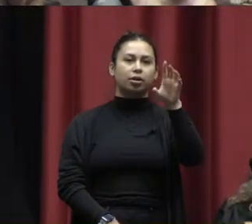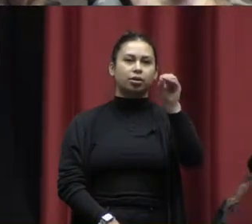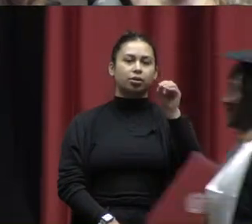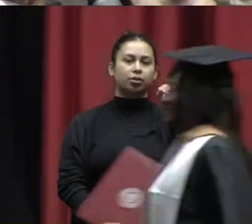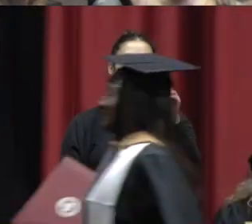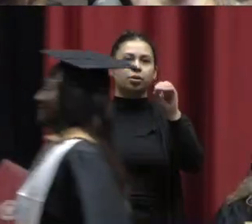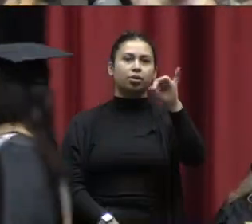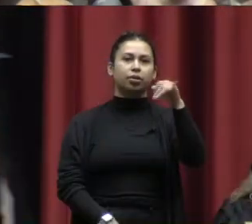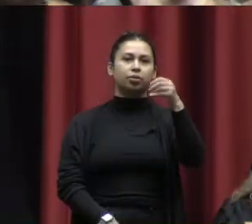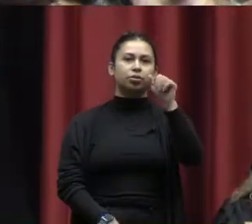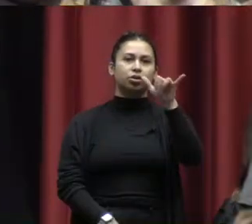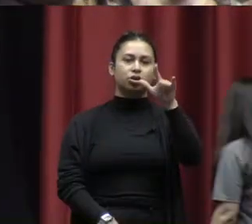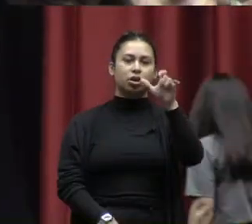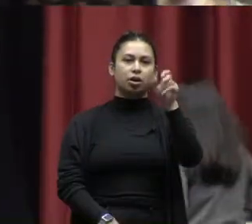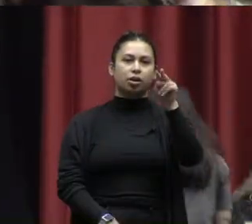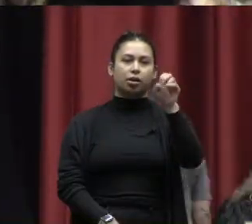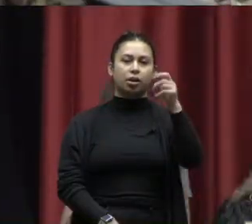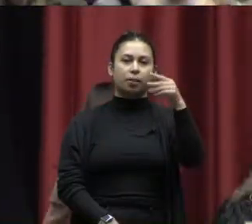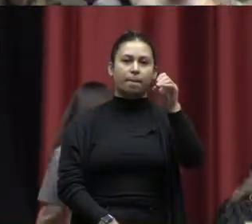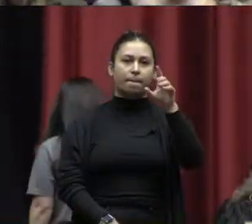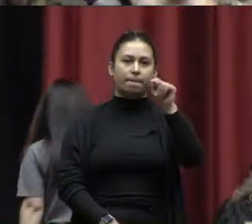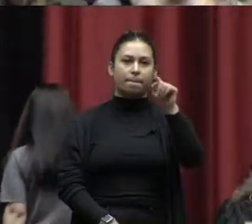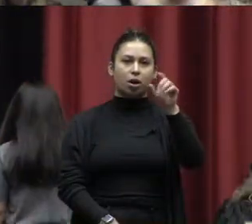Jill Potts Eaton,